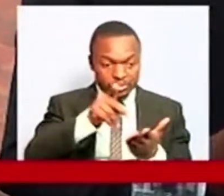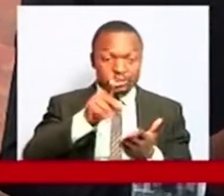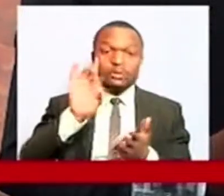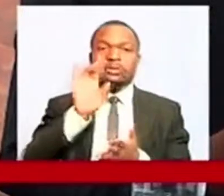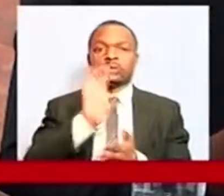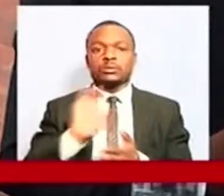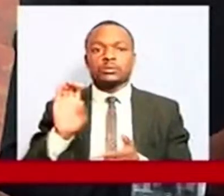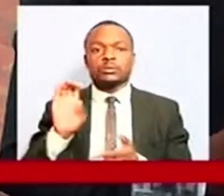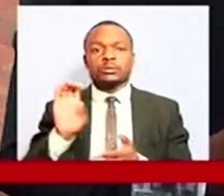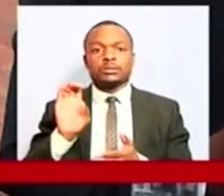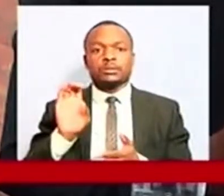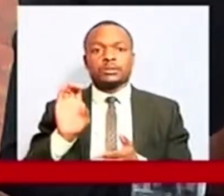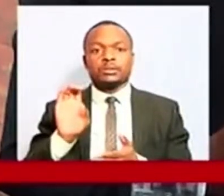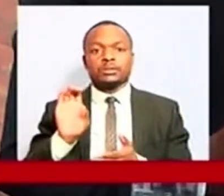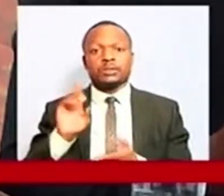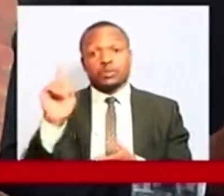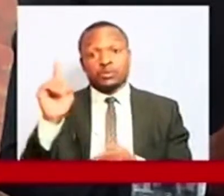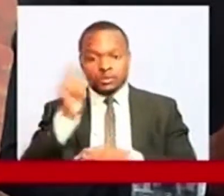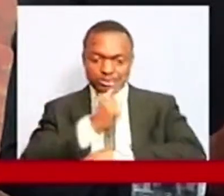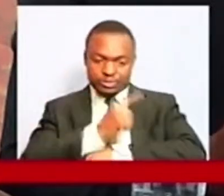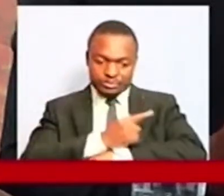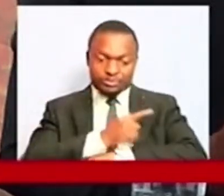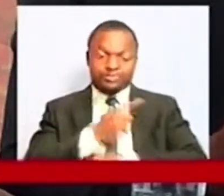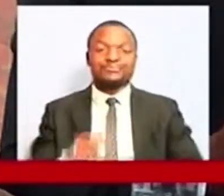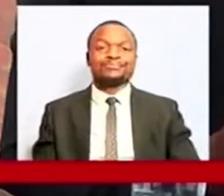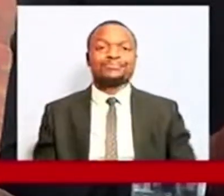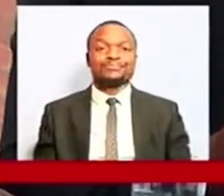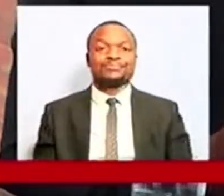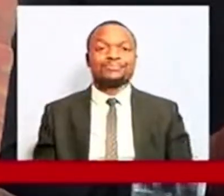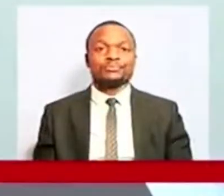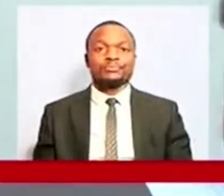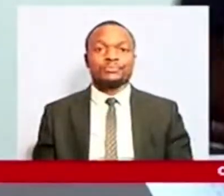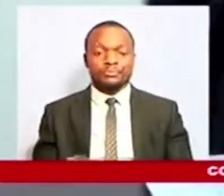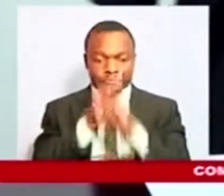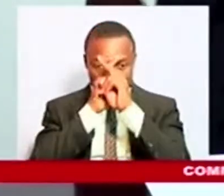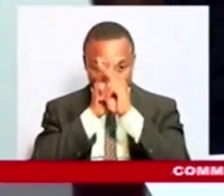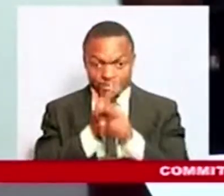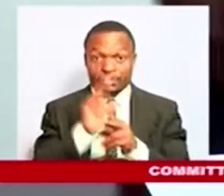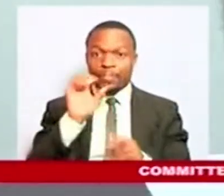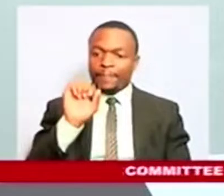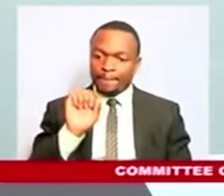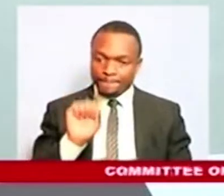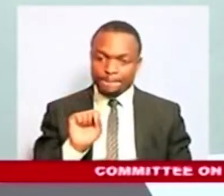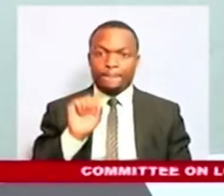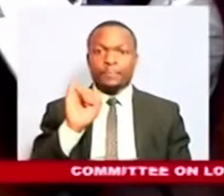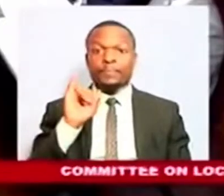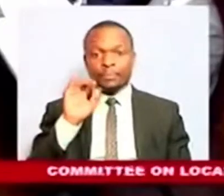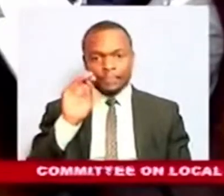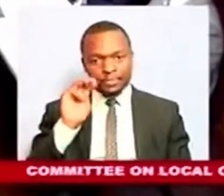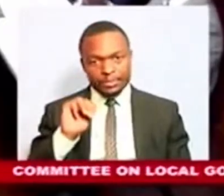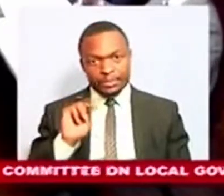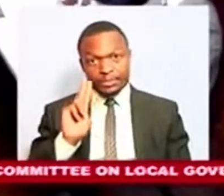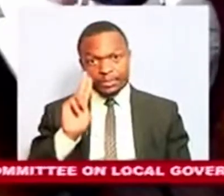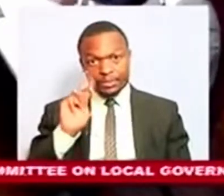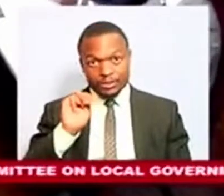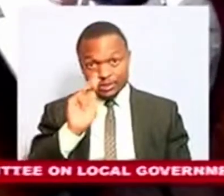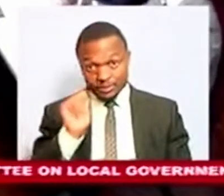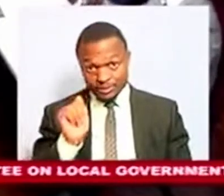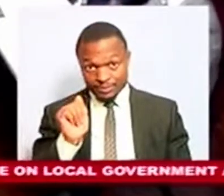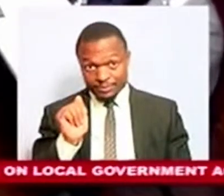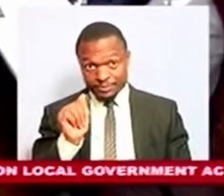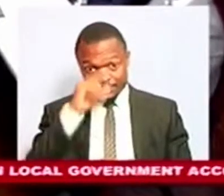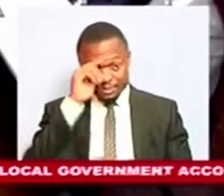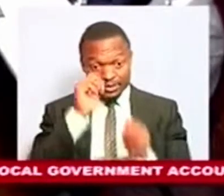800 is usually subsistence for 1 day. Honorable Sumumba. Chair, because when